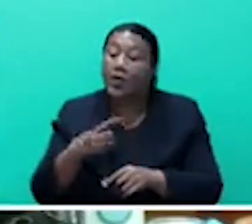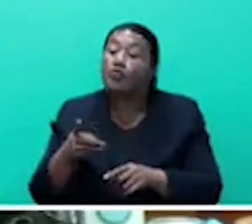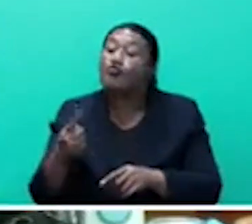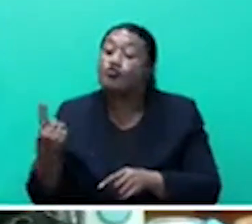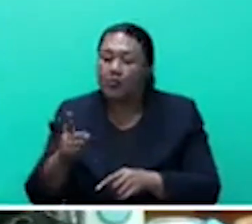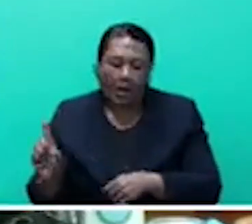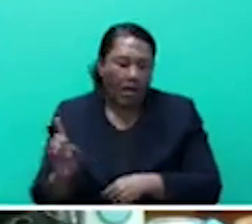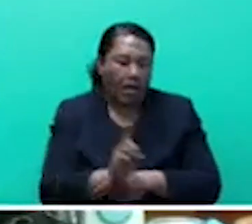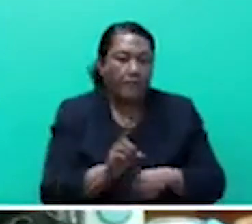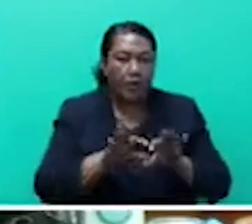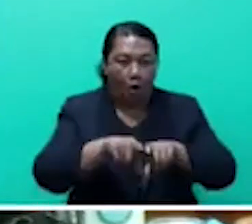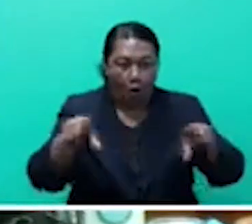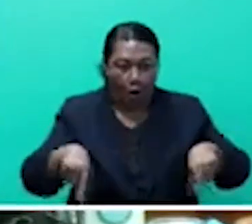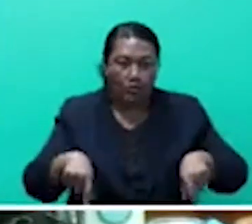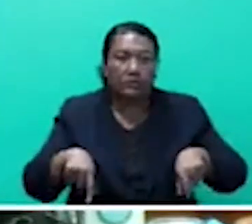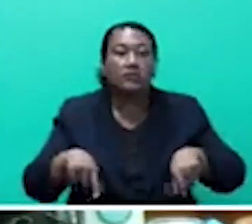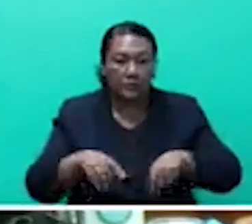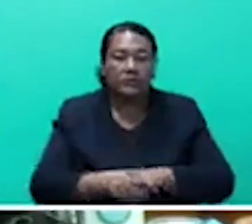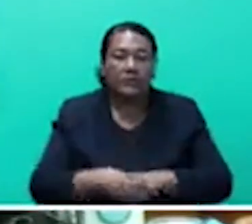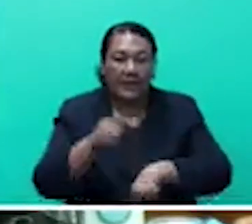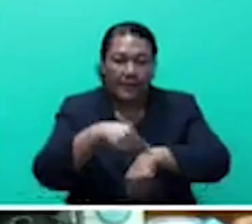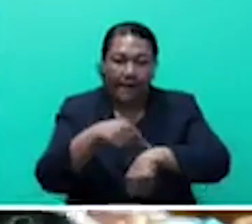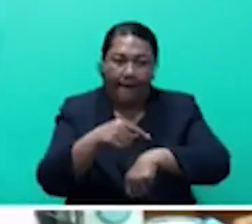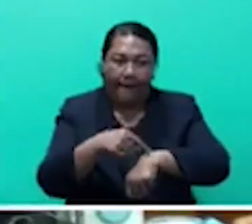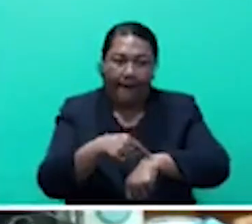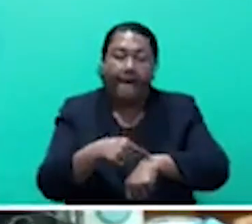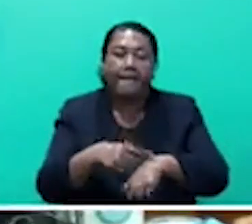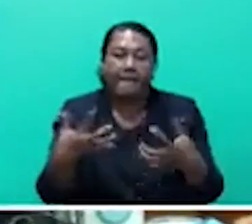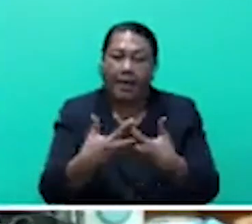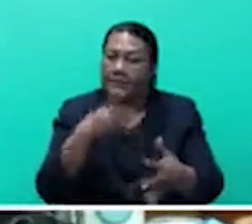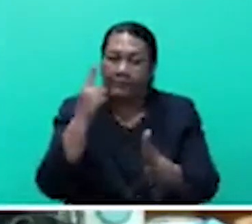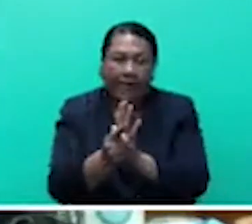reasonable time. With the reporting, Mr. Speaker,